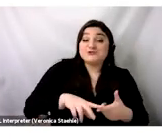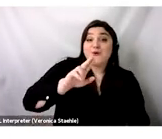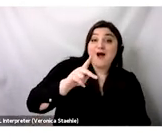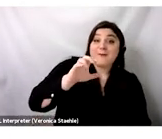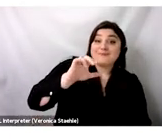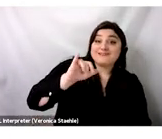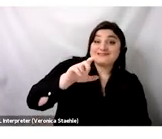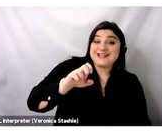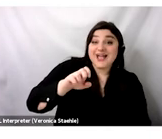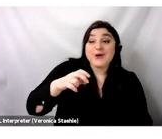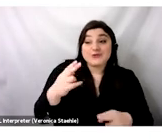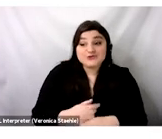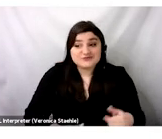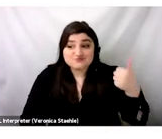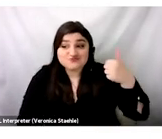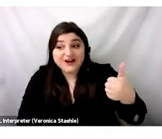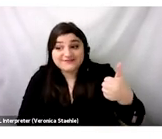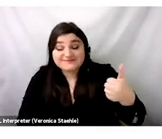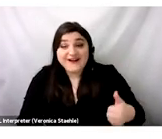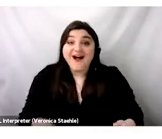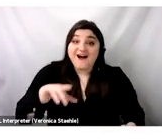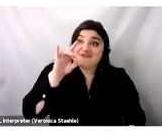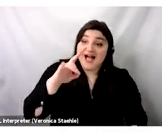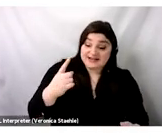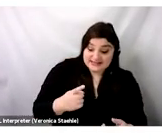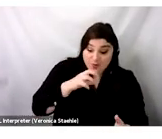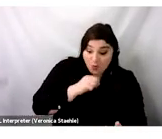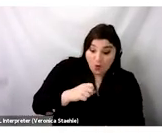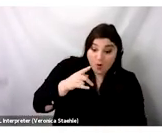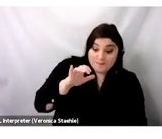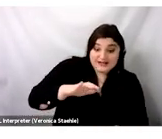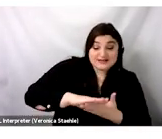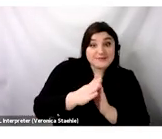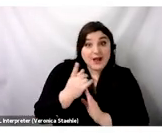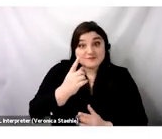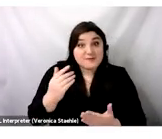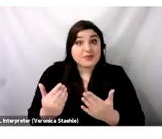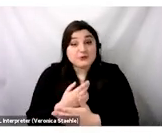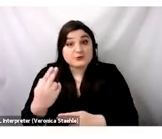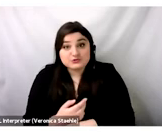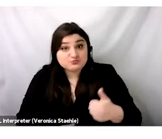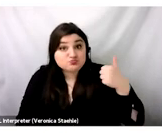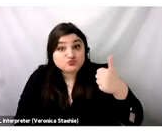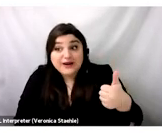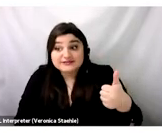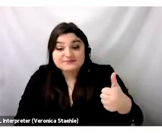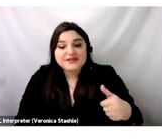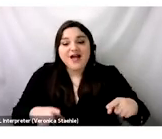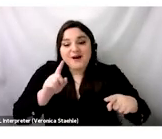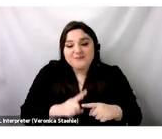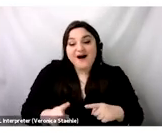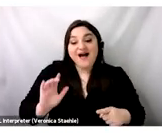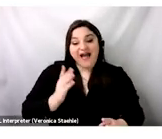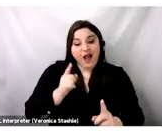for existing plastic is wonderful, but ultimate goal, like that we're striving towards, is stopping at the source,